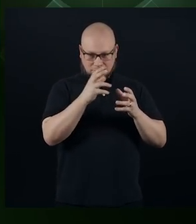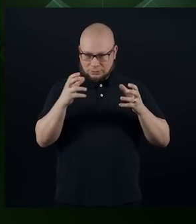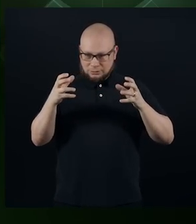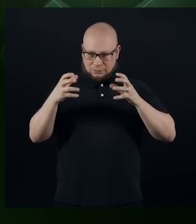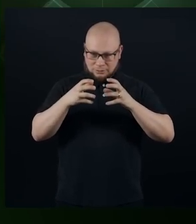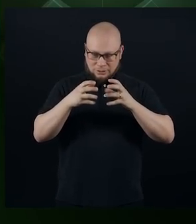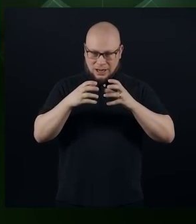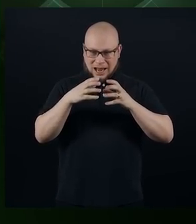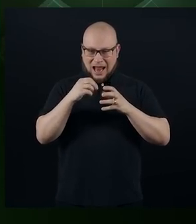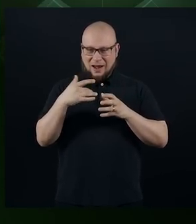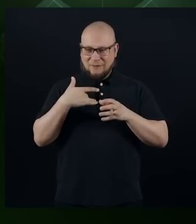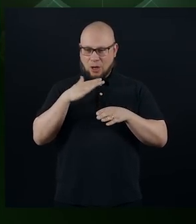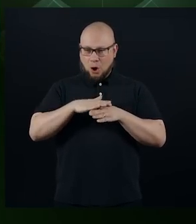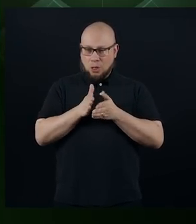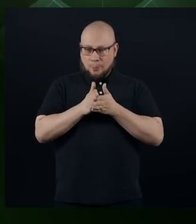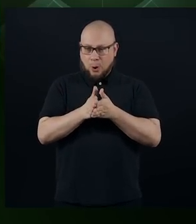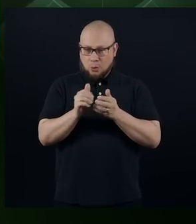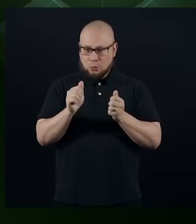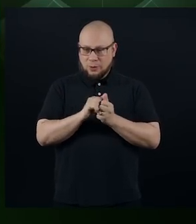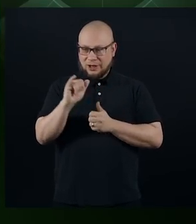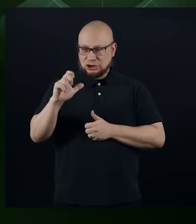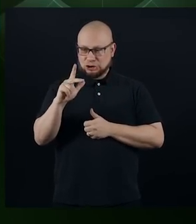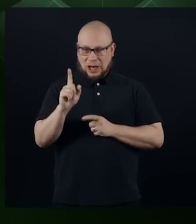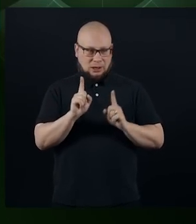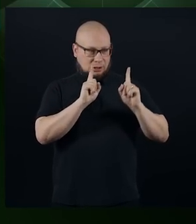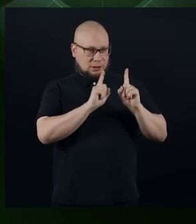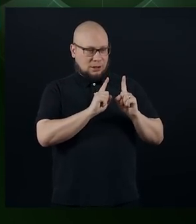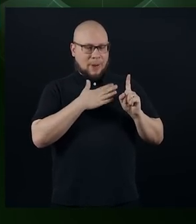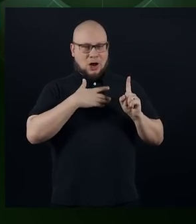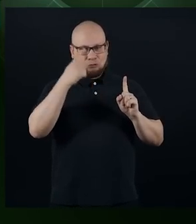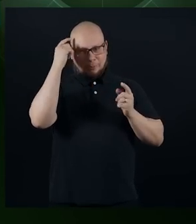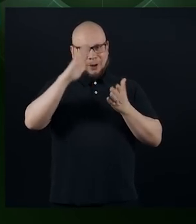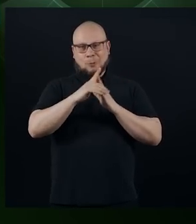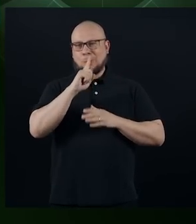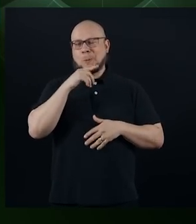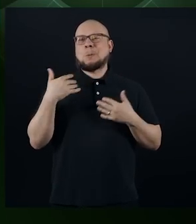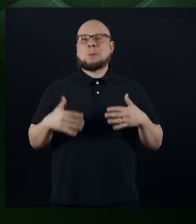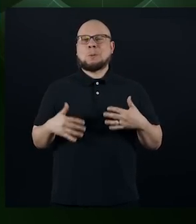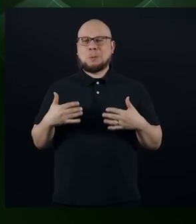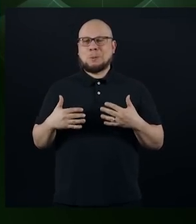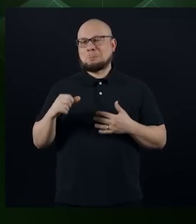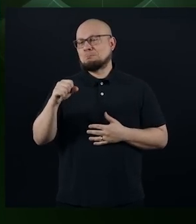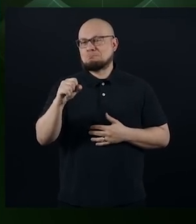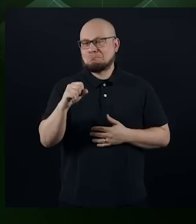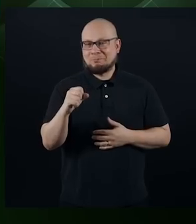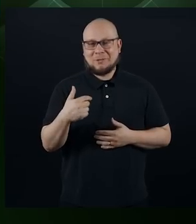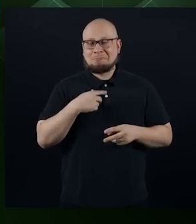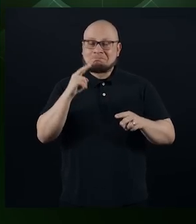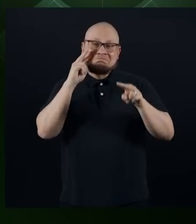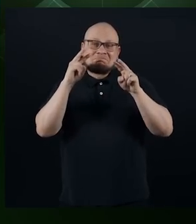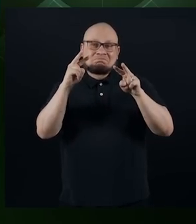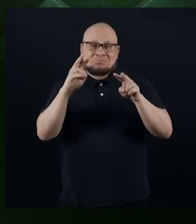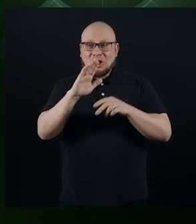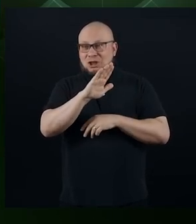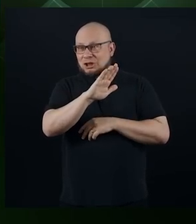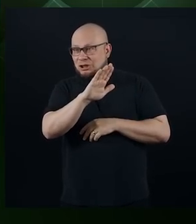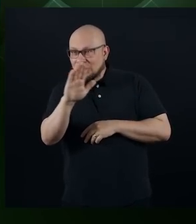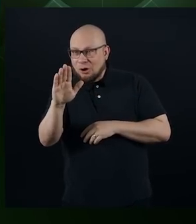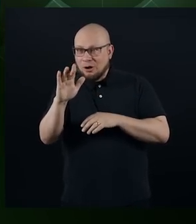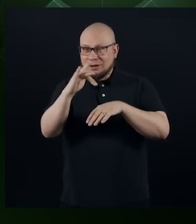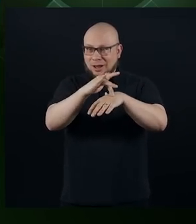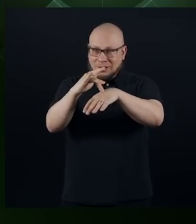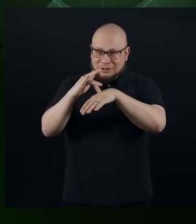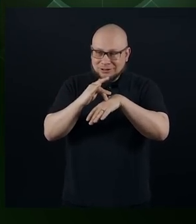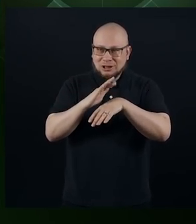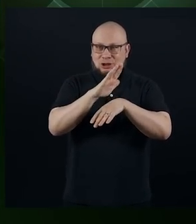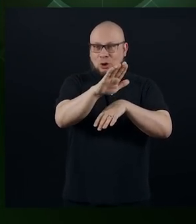to sail alongside Jack Sparrow is just like a dream come true. So yeah, I'm looking forward to you all hearing about it. I'm looking forward to